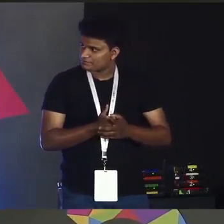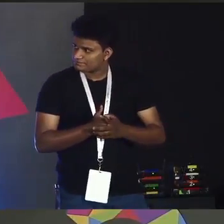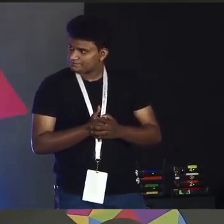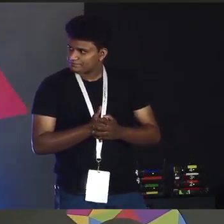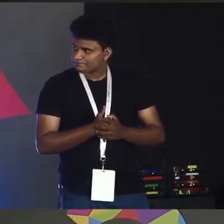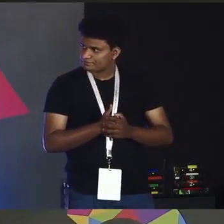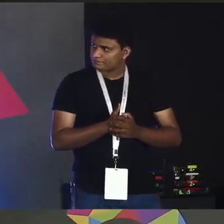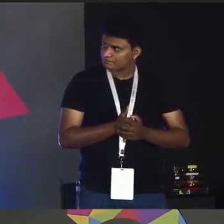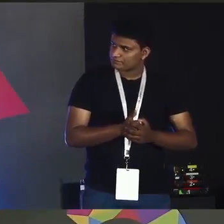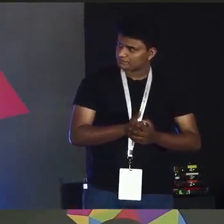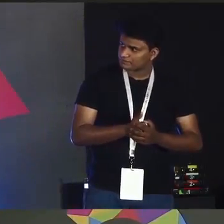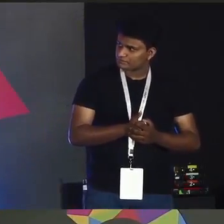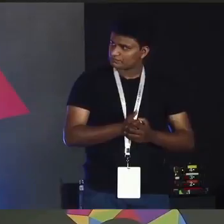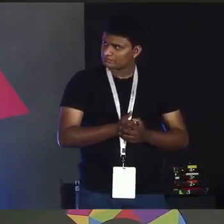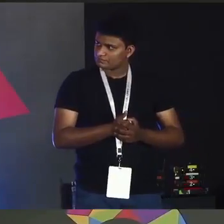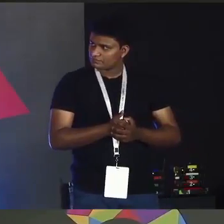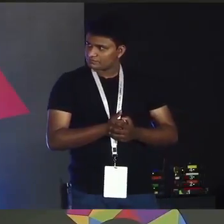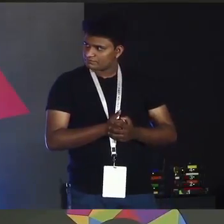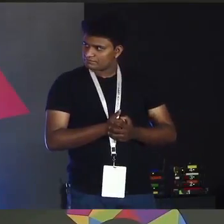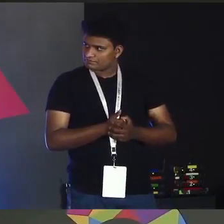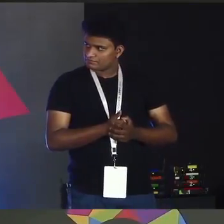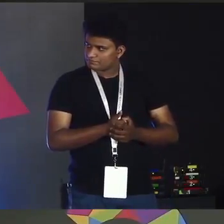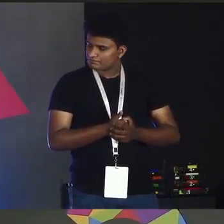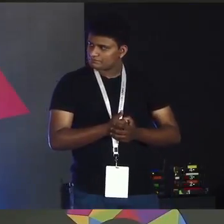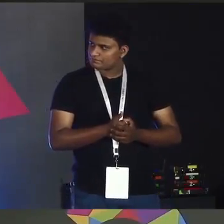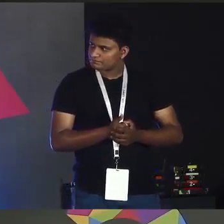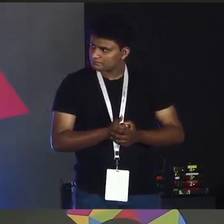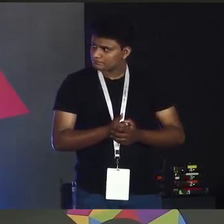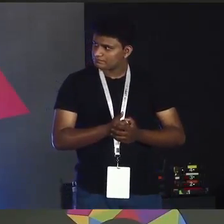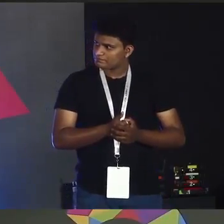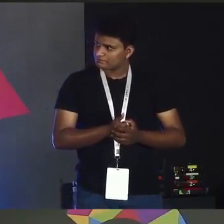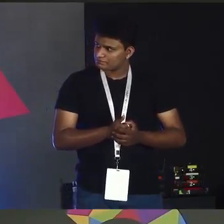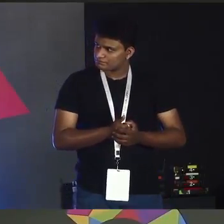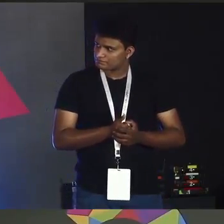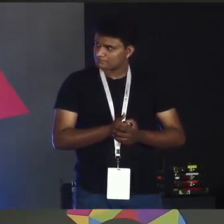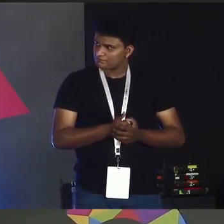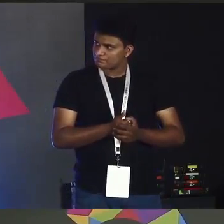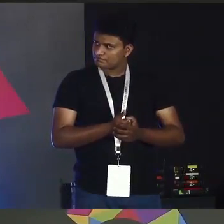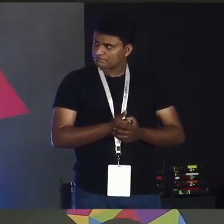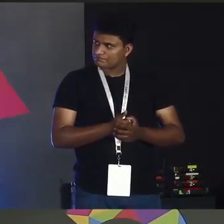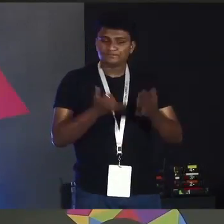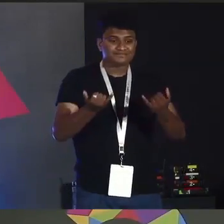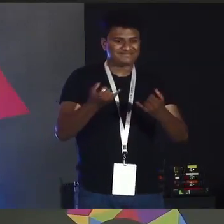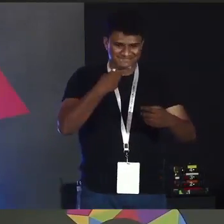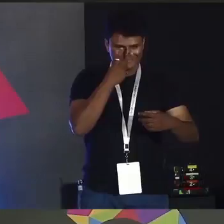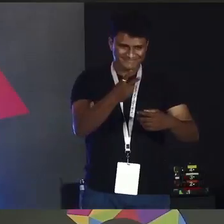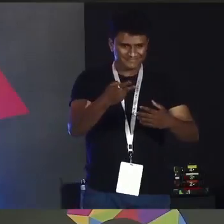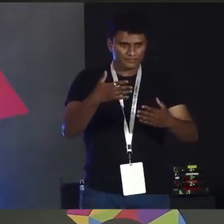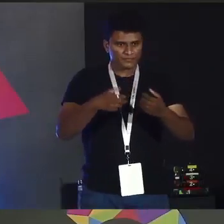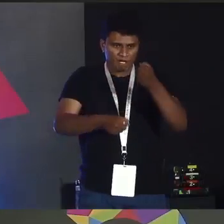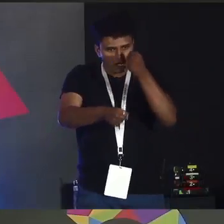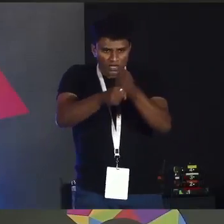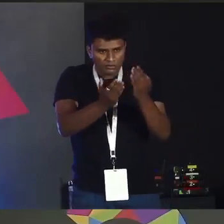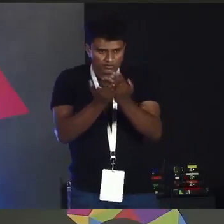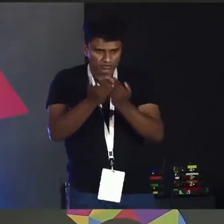people that today if you go to a private school in India, which unfortunately, you know, in India we call public schools, every